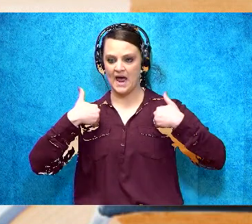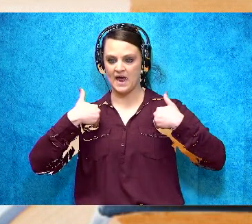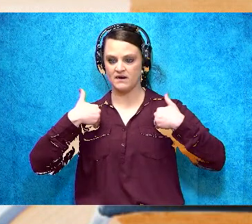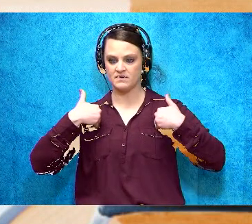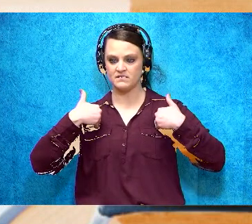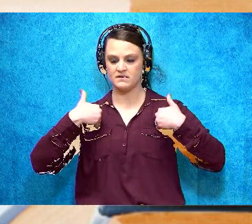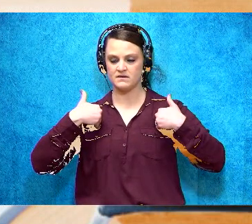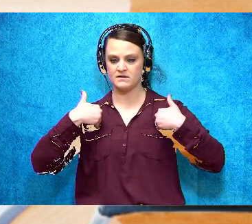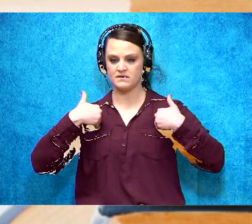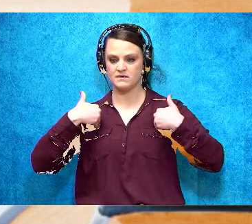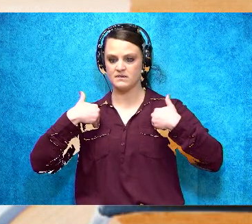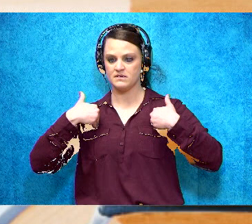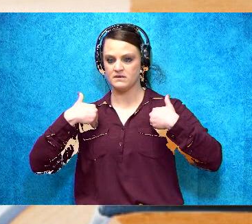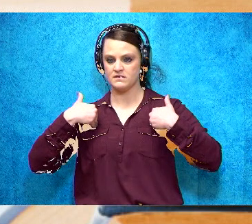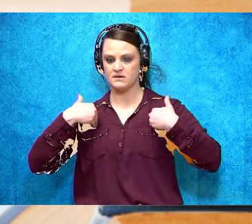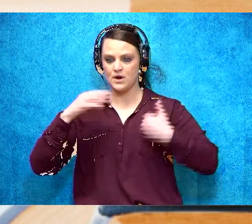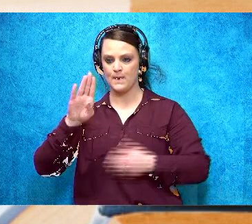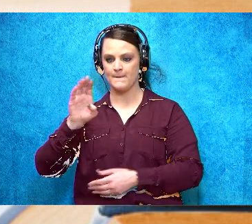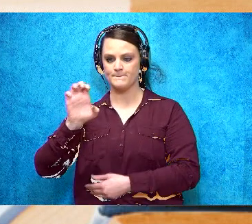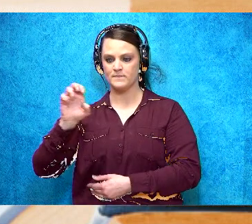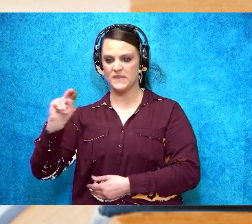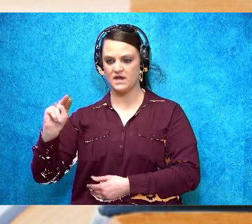been